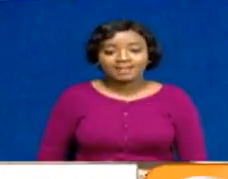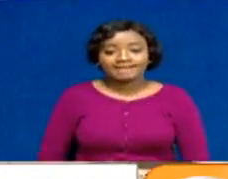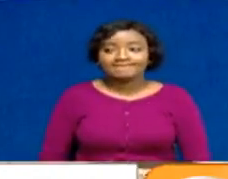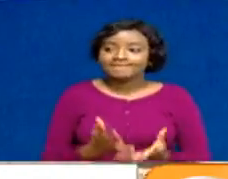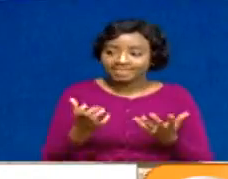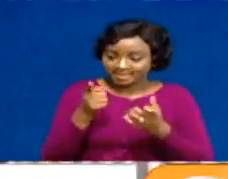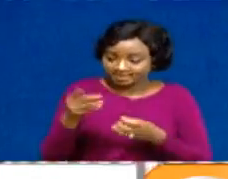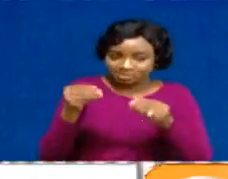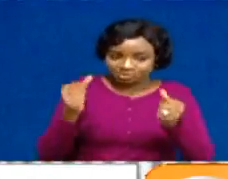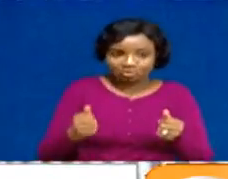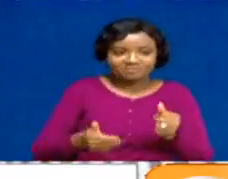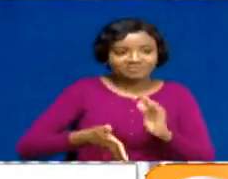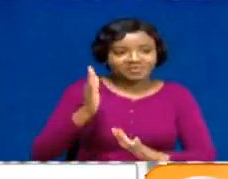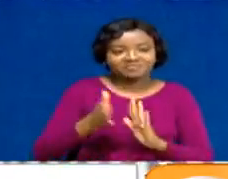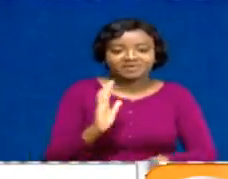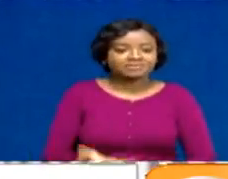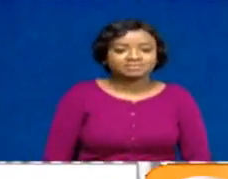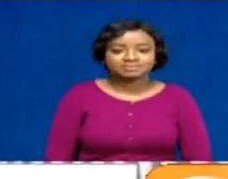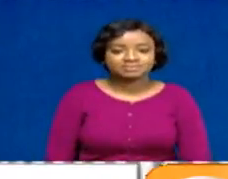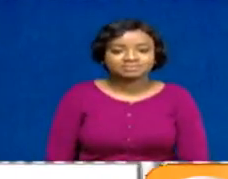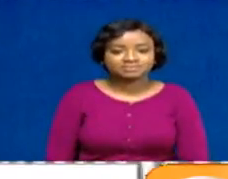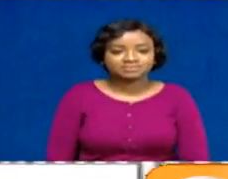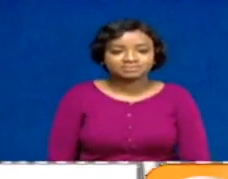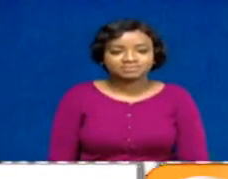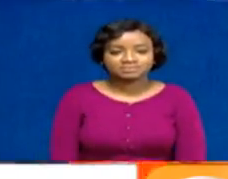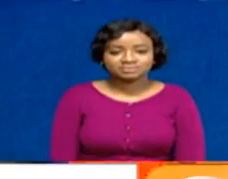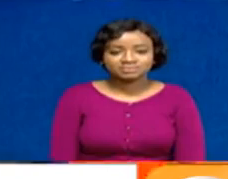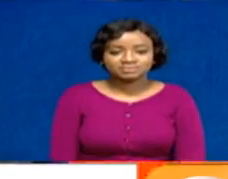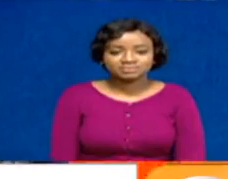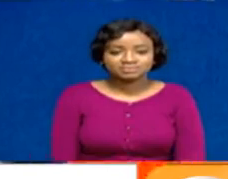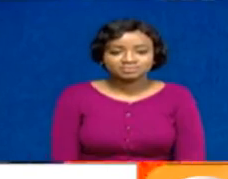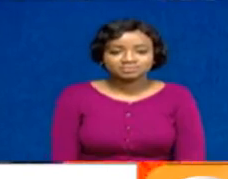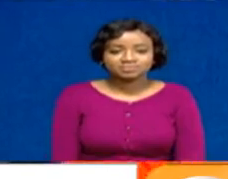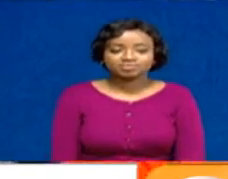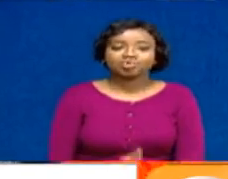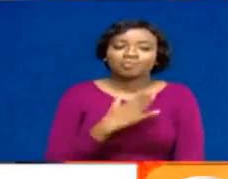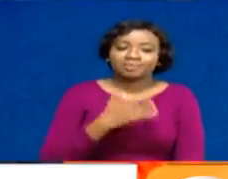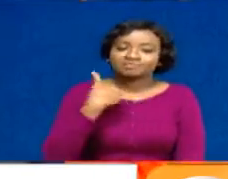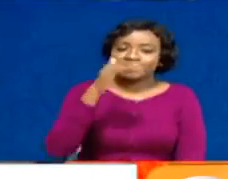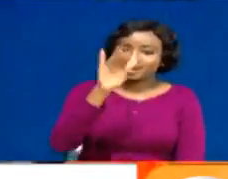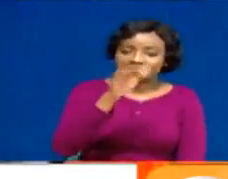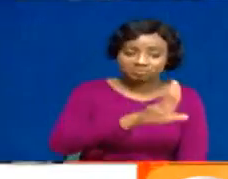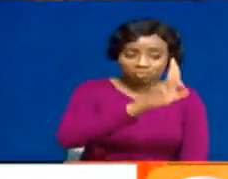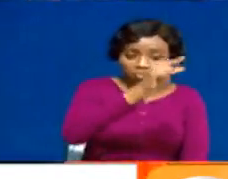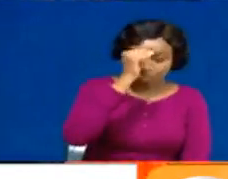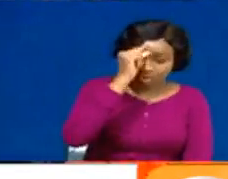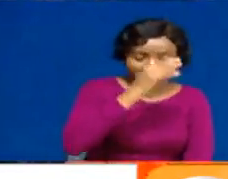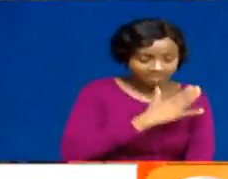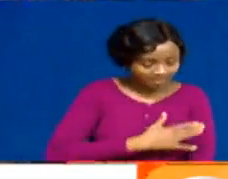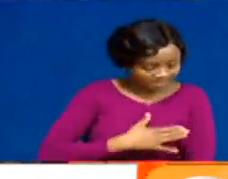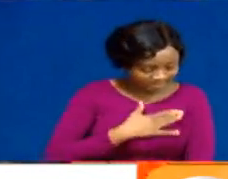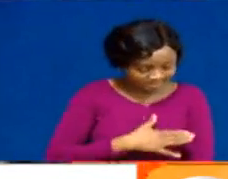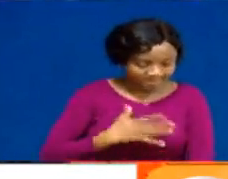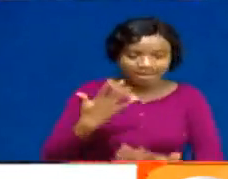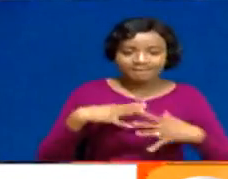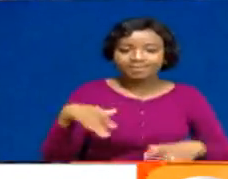dealt with in the same way the Watiki land tussle was resolved. Naomba serikali ya Uhuru Kenyatta, naomba watu